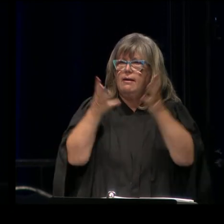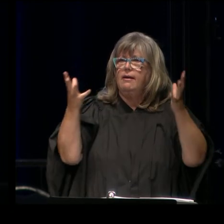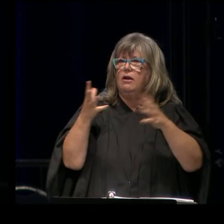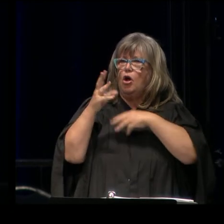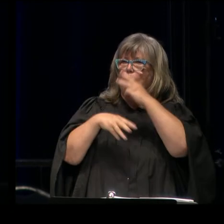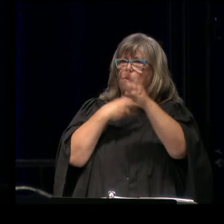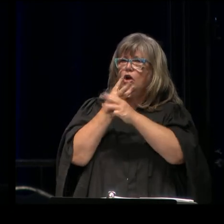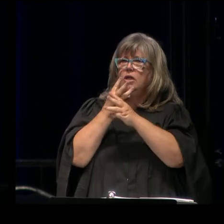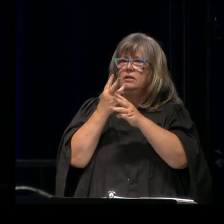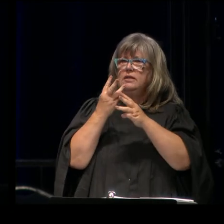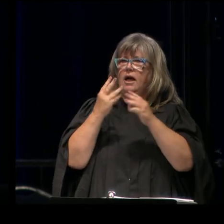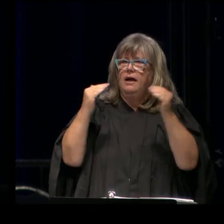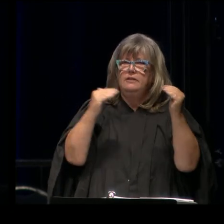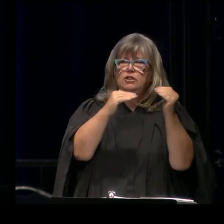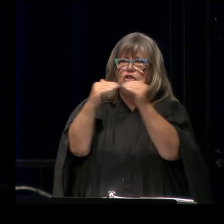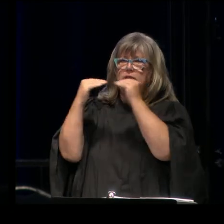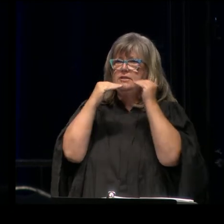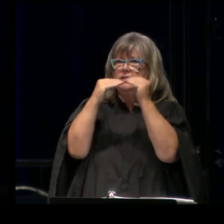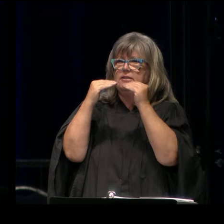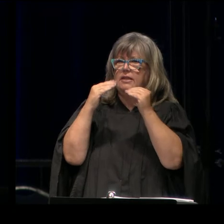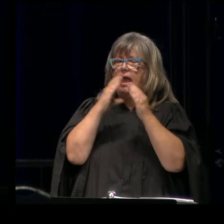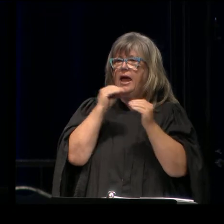eradicate injustice.